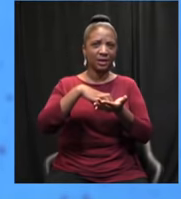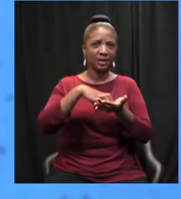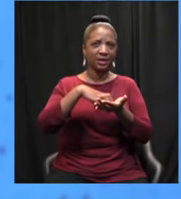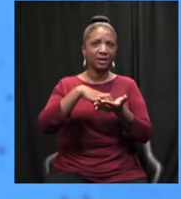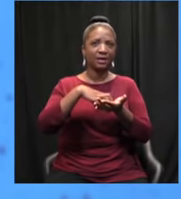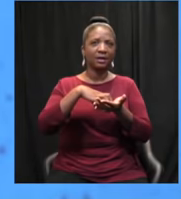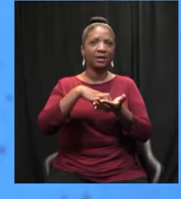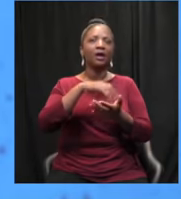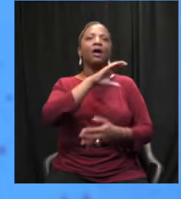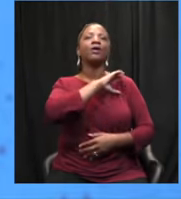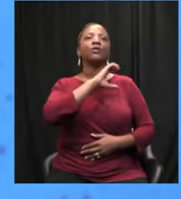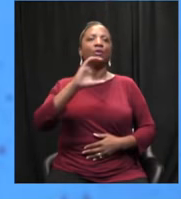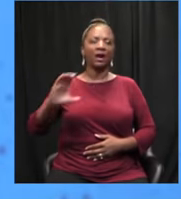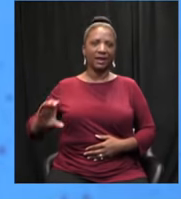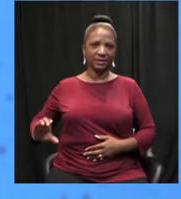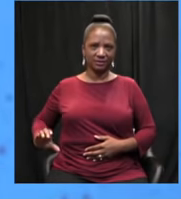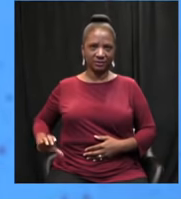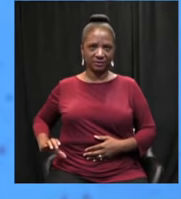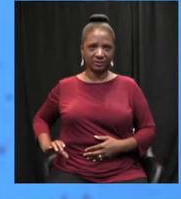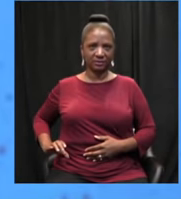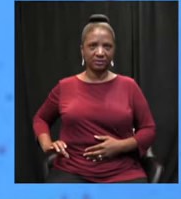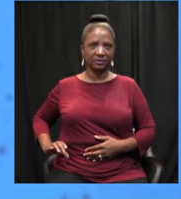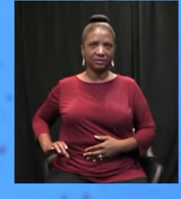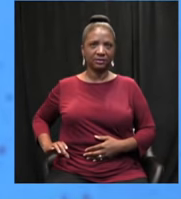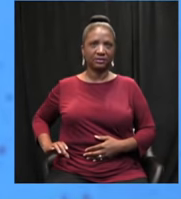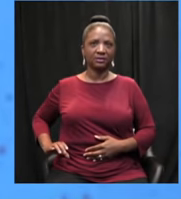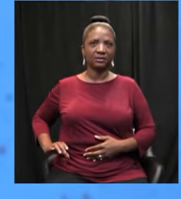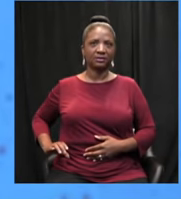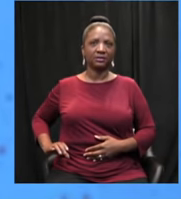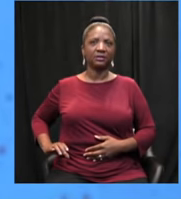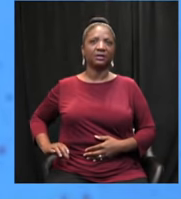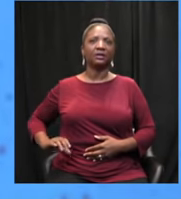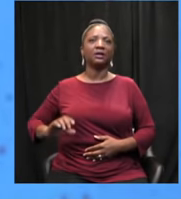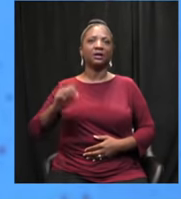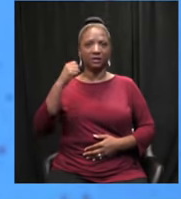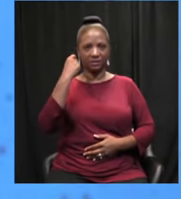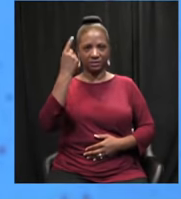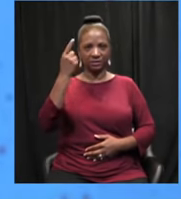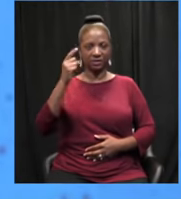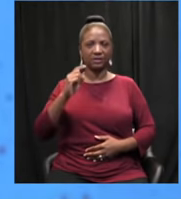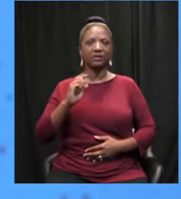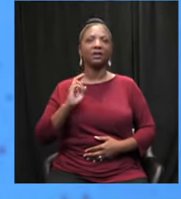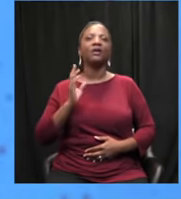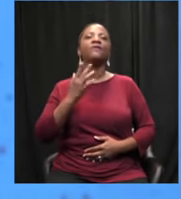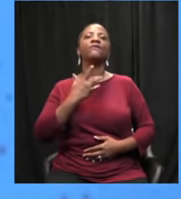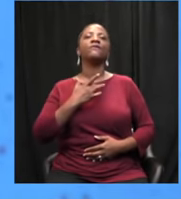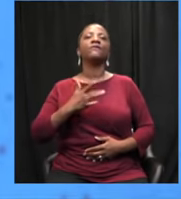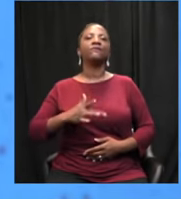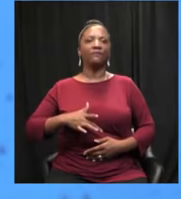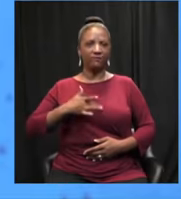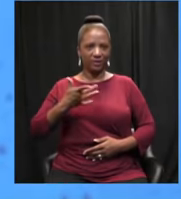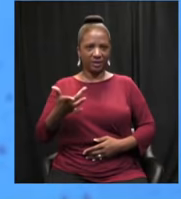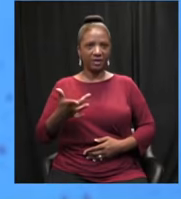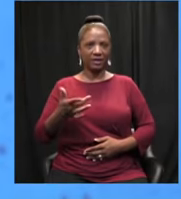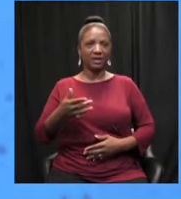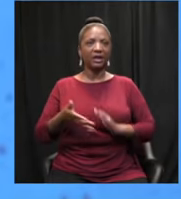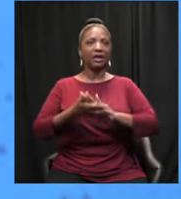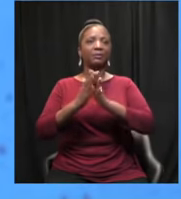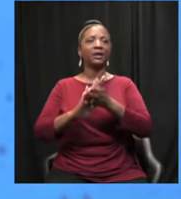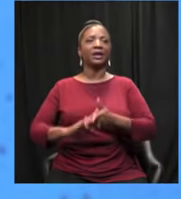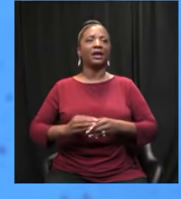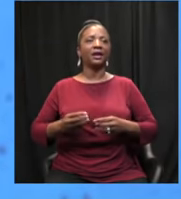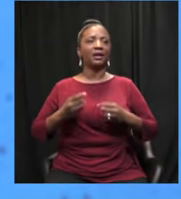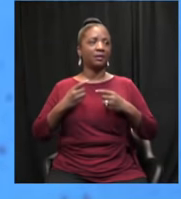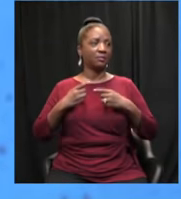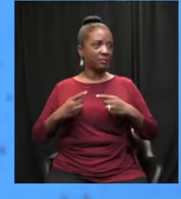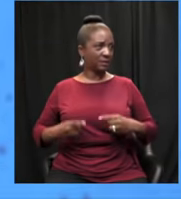Christ has put on our feelings along with our flesh. And when he came and he lived on this